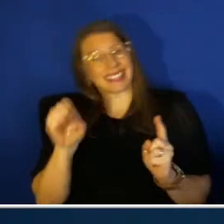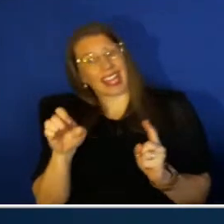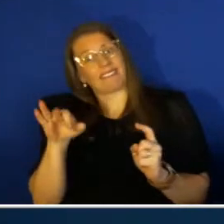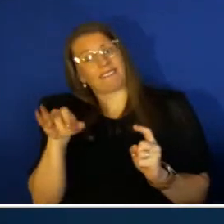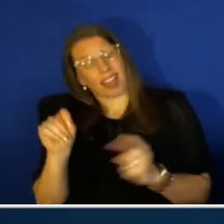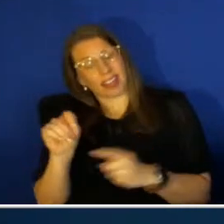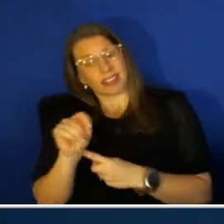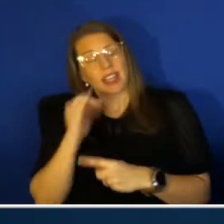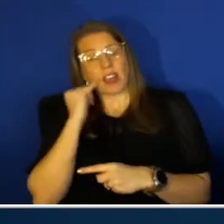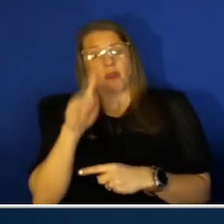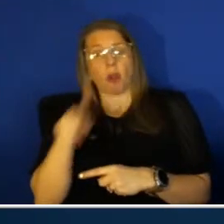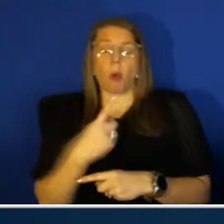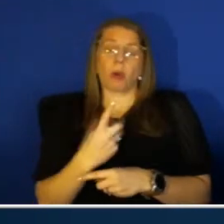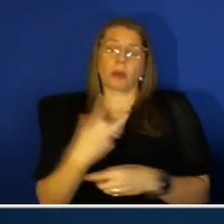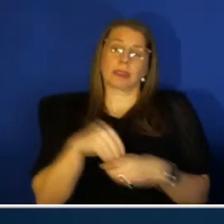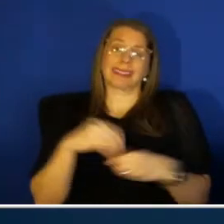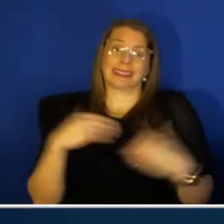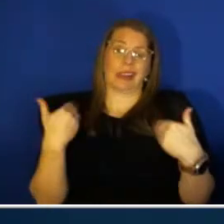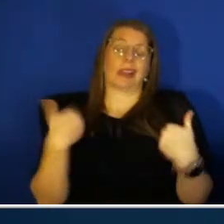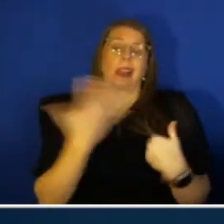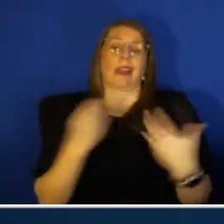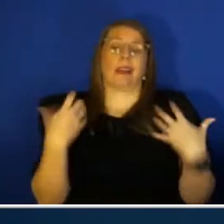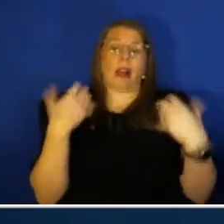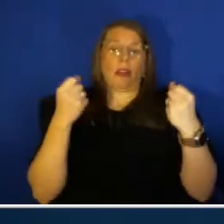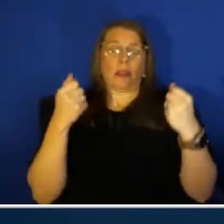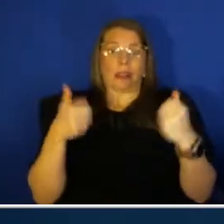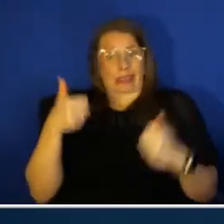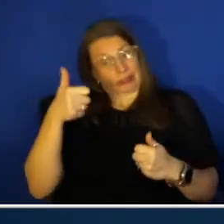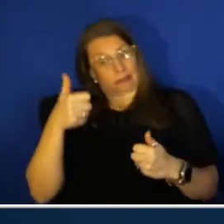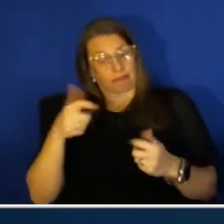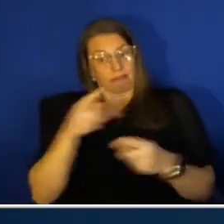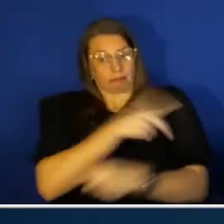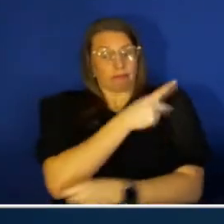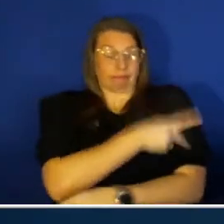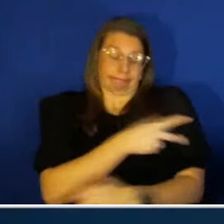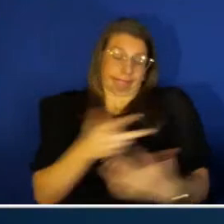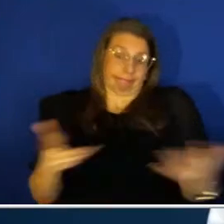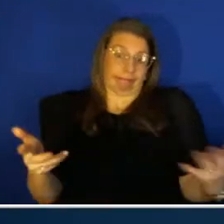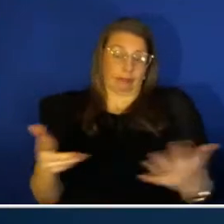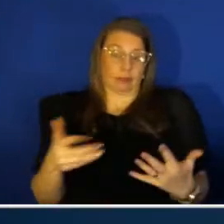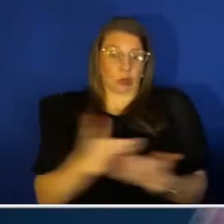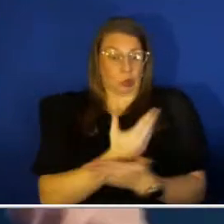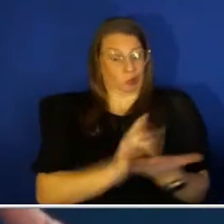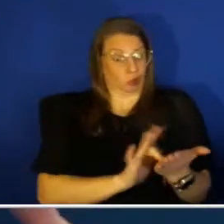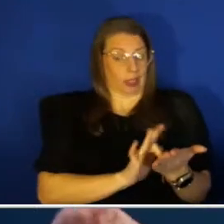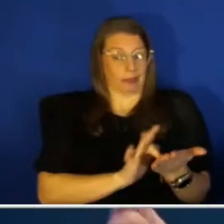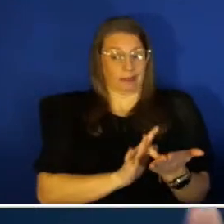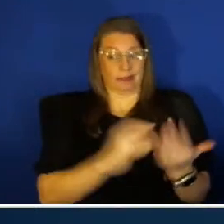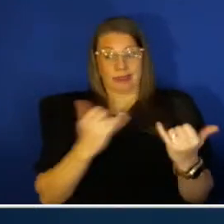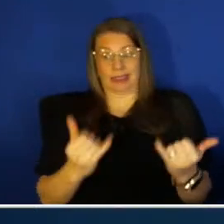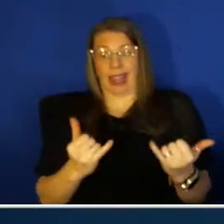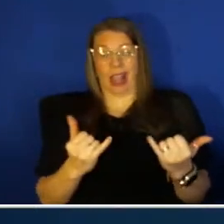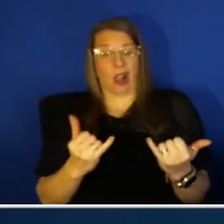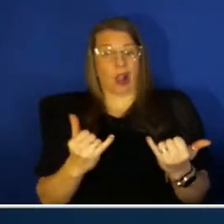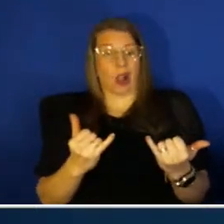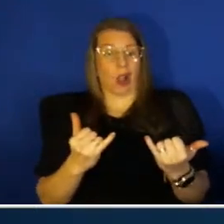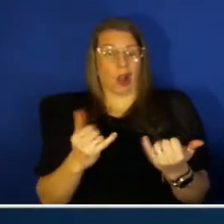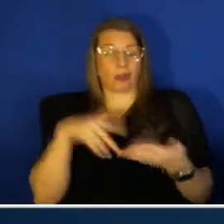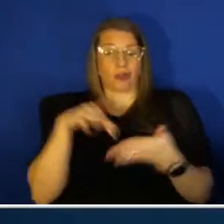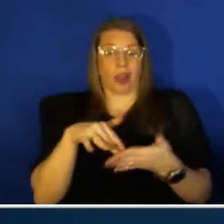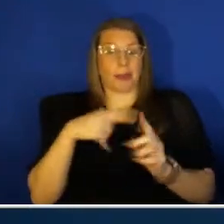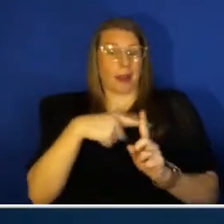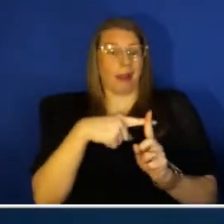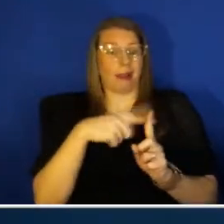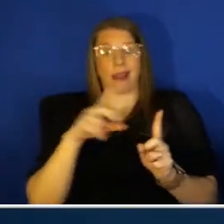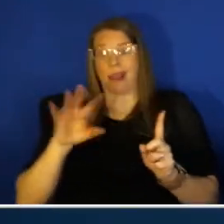you're only including the youngest and the healthiest patient, when you're using this new drug, now the trial's positive and it's FDA